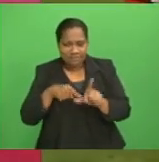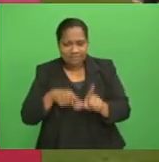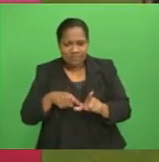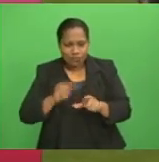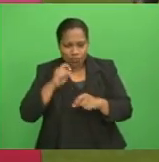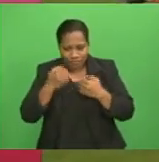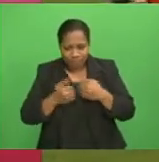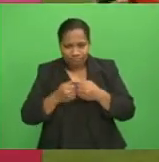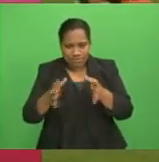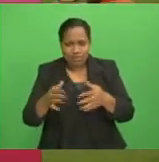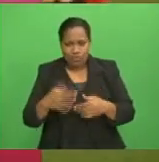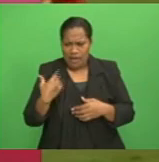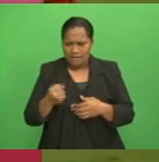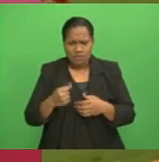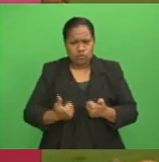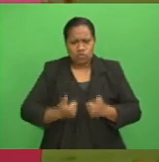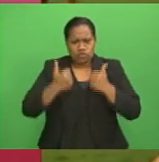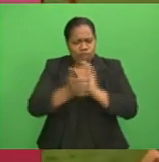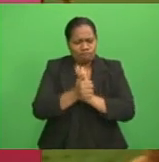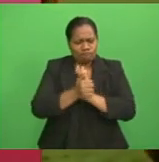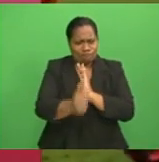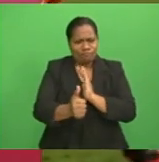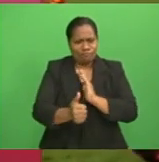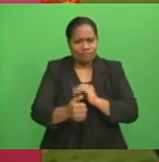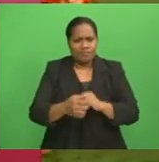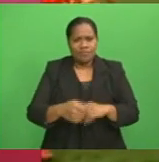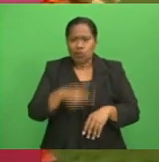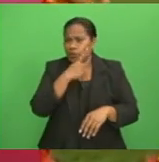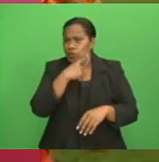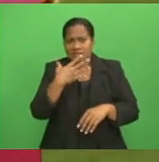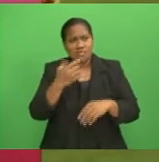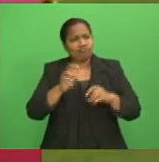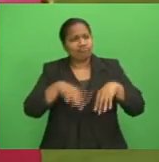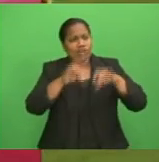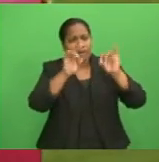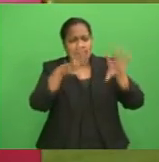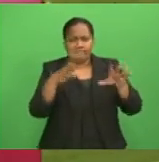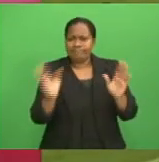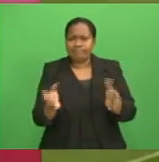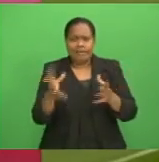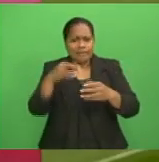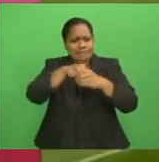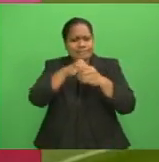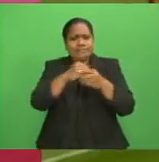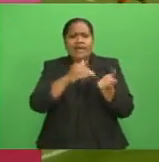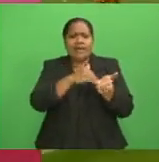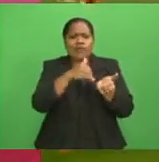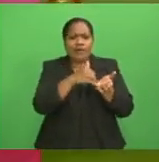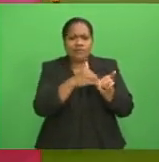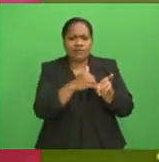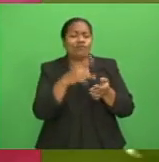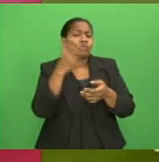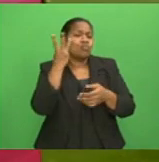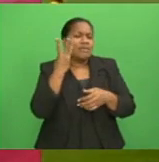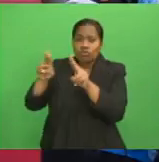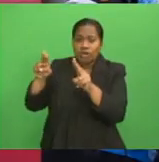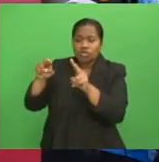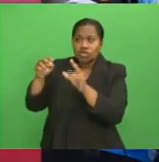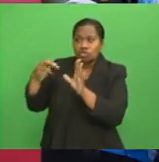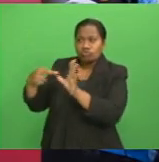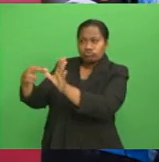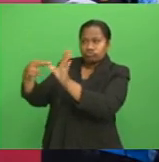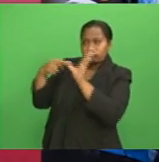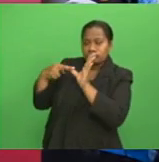quite a lot of talent, girls who are in Australia playing in the NRL women's competition that have Fijian heritage.